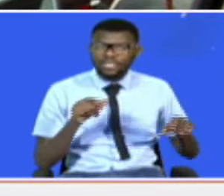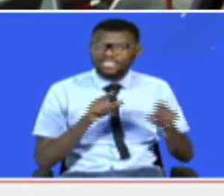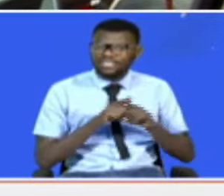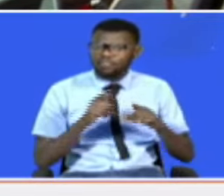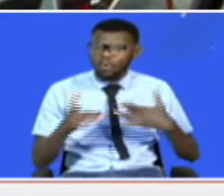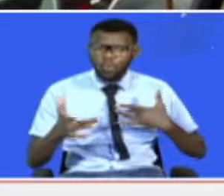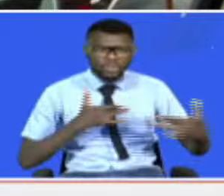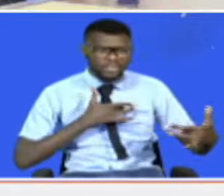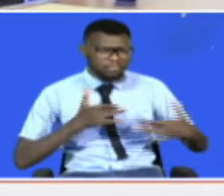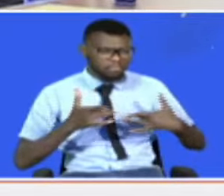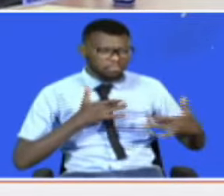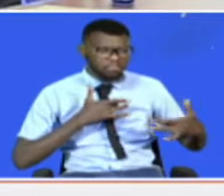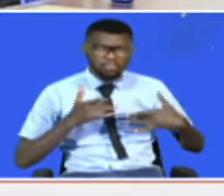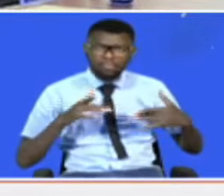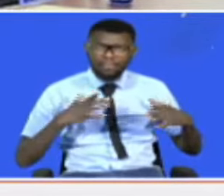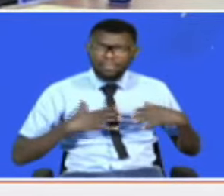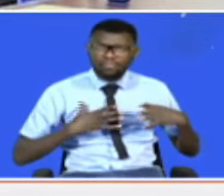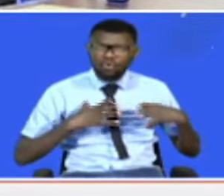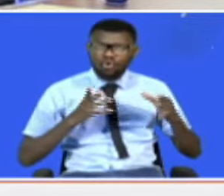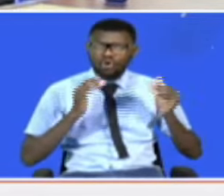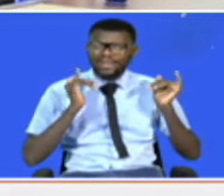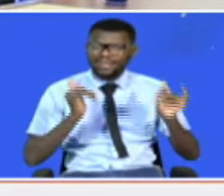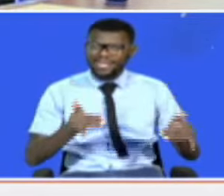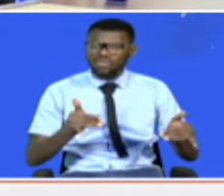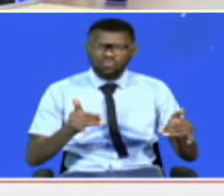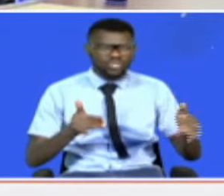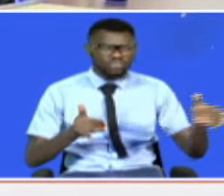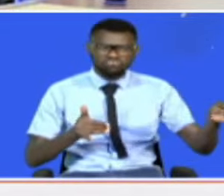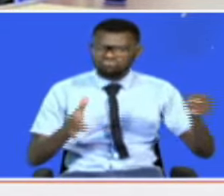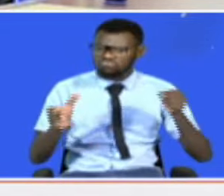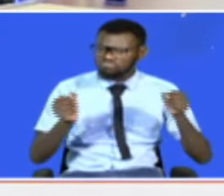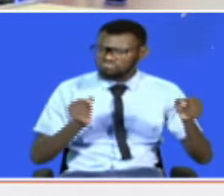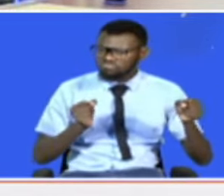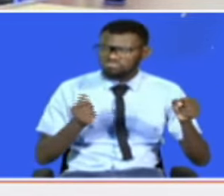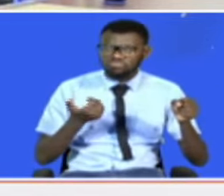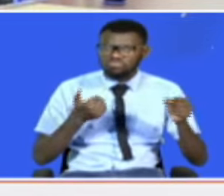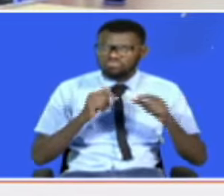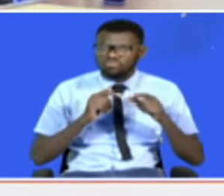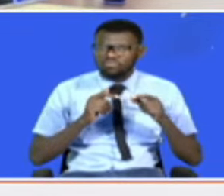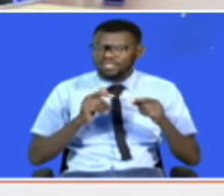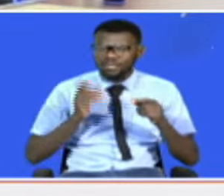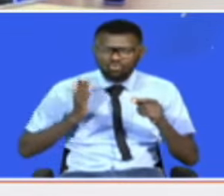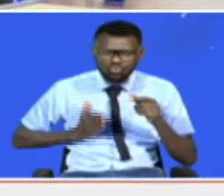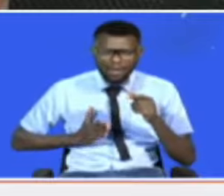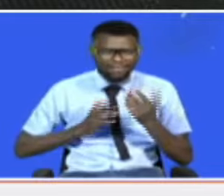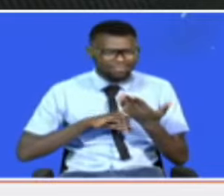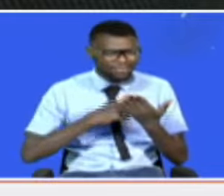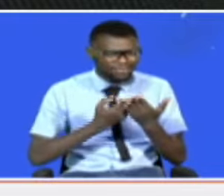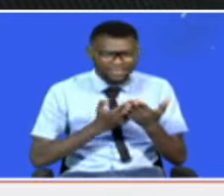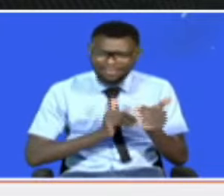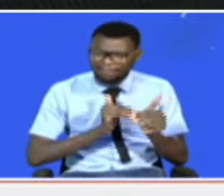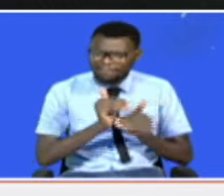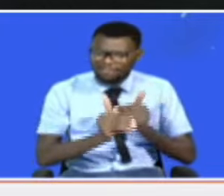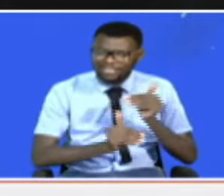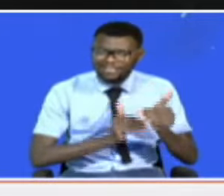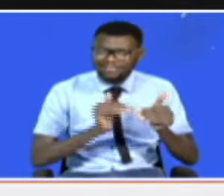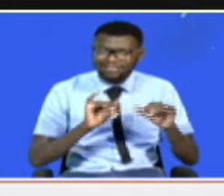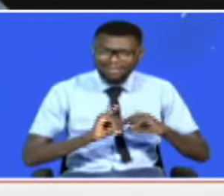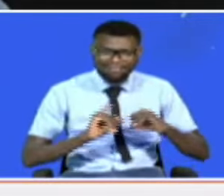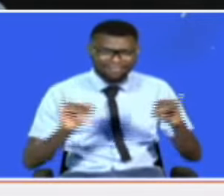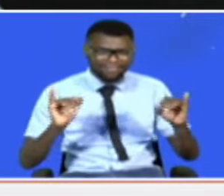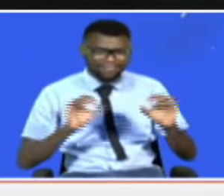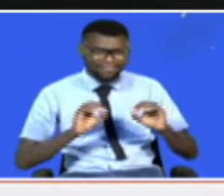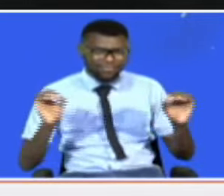human resource transition that revealed lack of human resource structures under the new authority, forcing the current